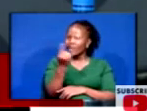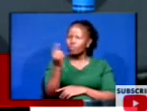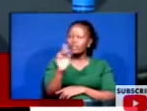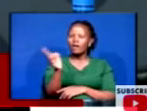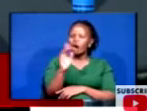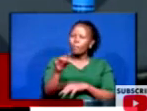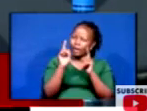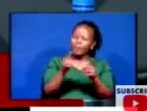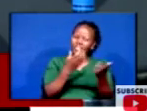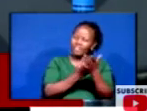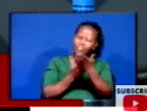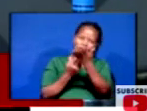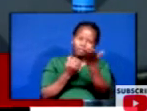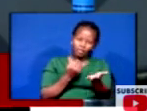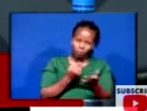court said,